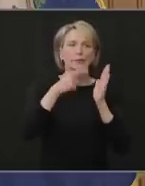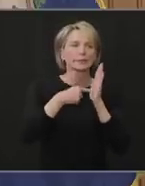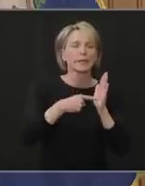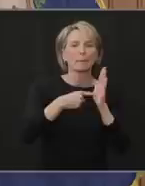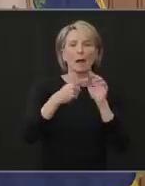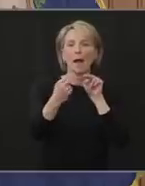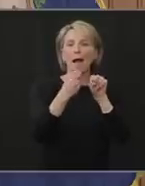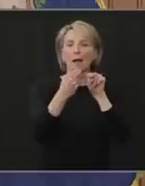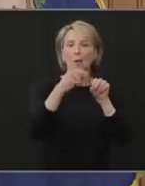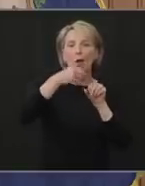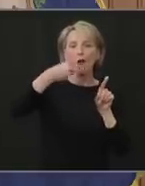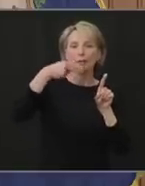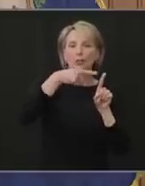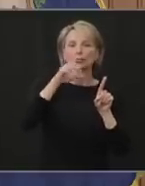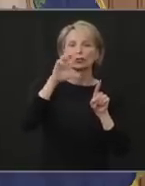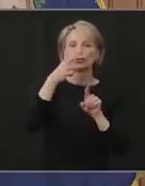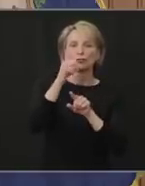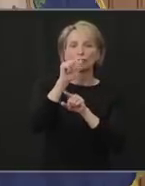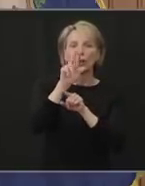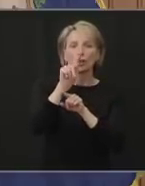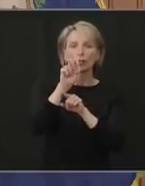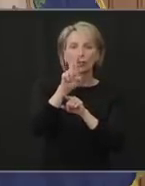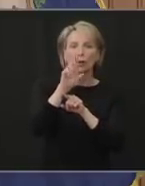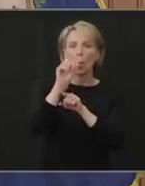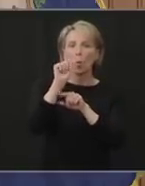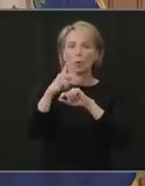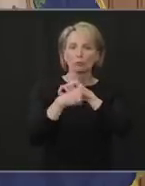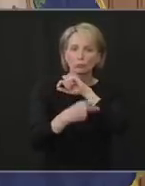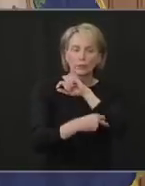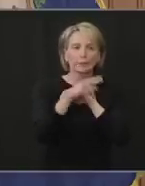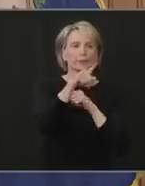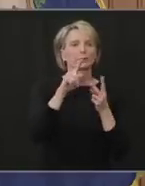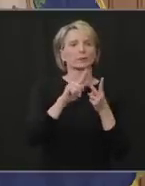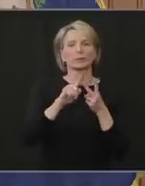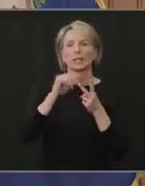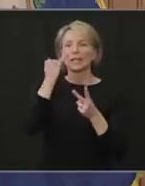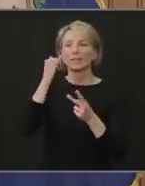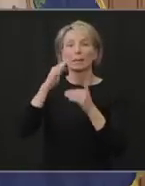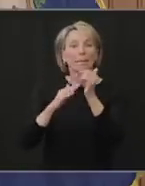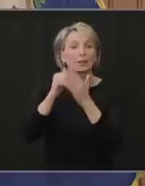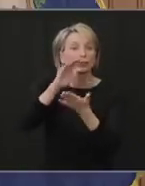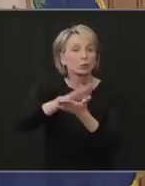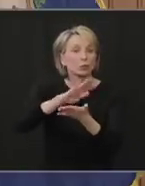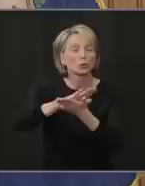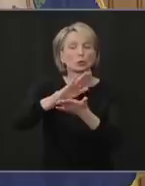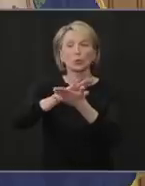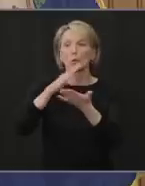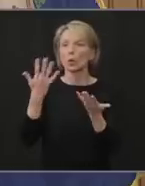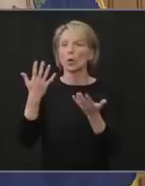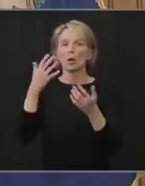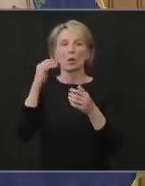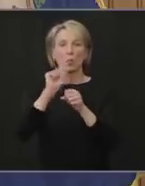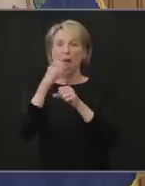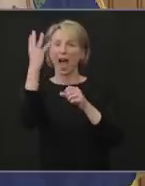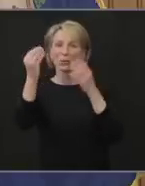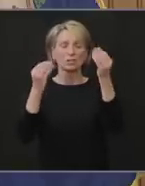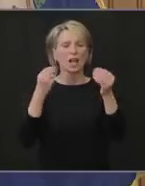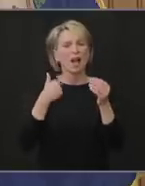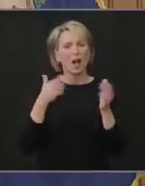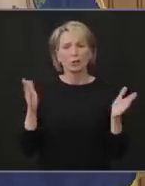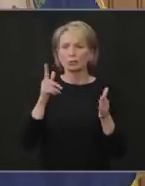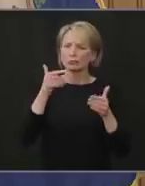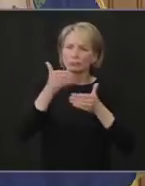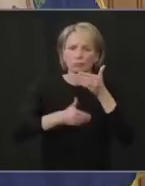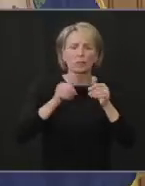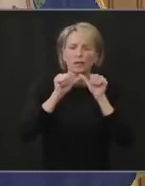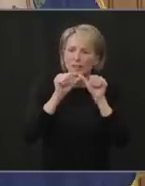Practice good social distancing. Test yourself before you go to work every day, because you're probably working as part of a construction crew. Let's keep going. I think